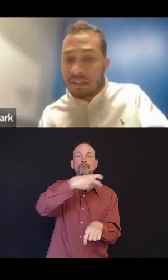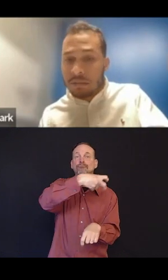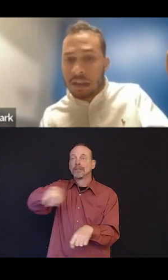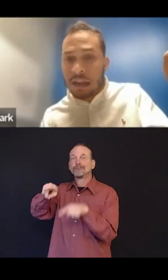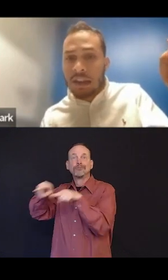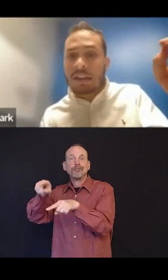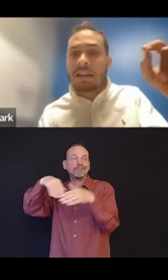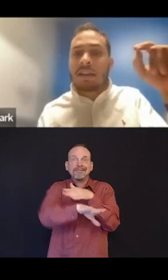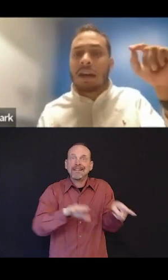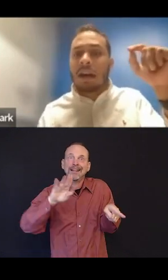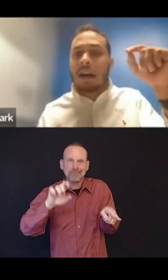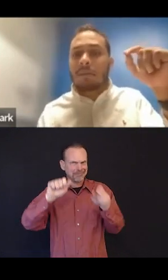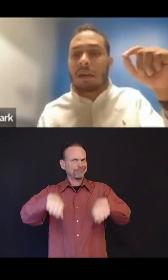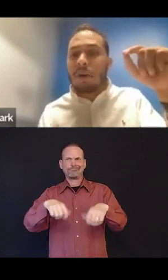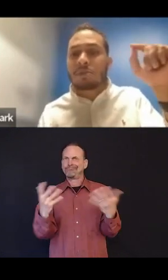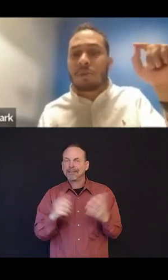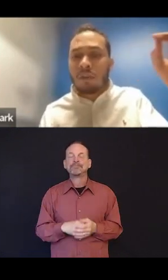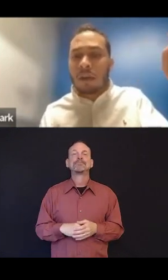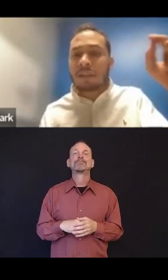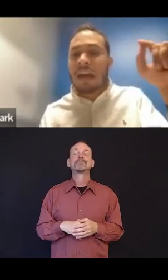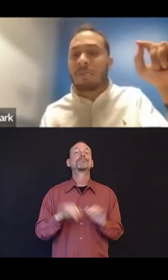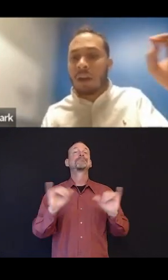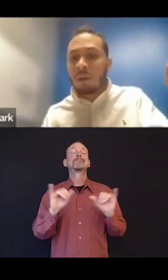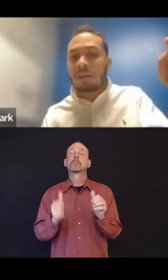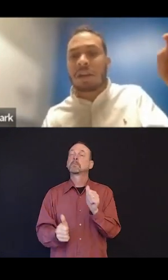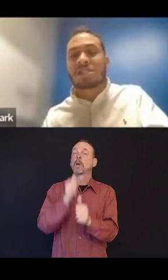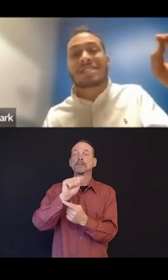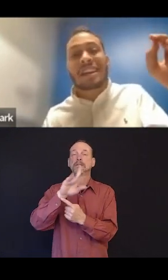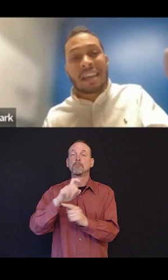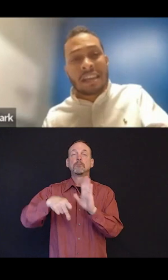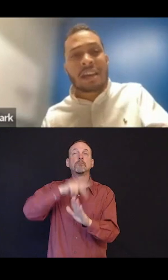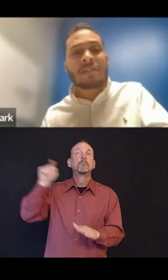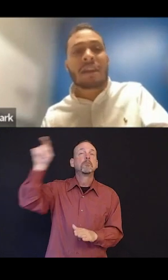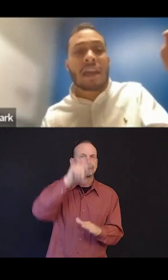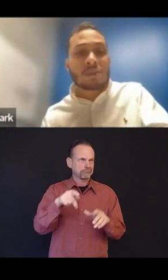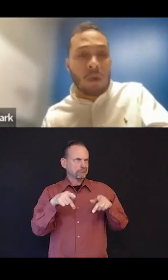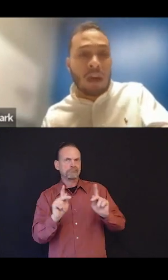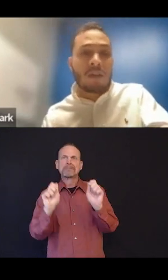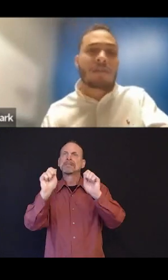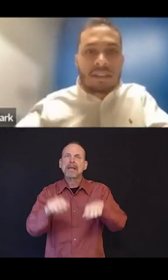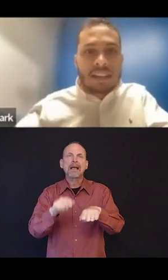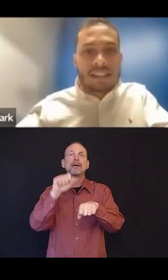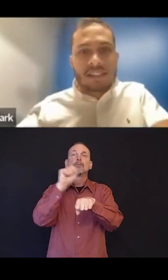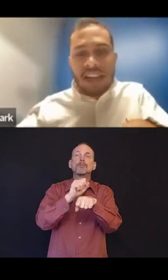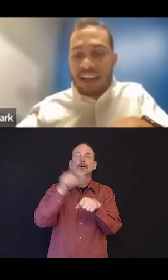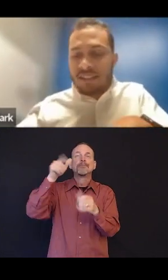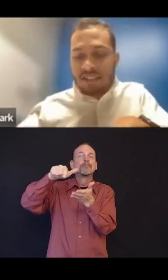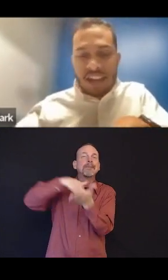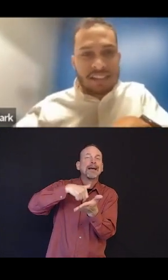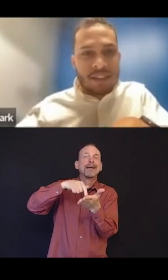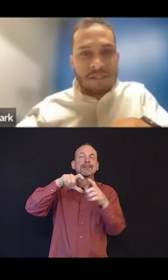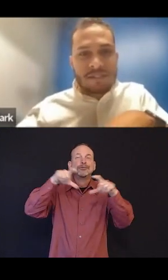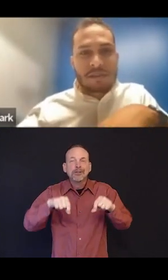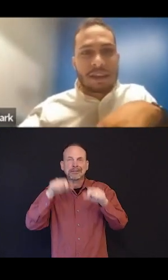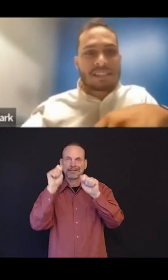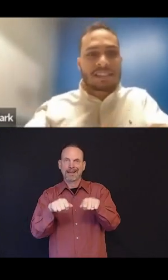college savings plan. And most programs allow payroll deductions and e-gifting as well. I see the